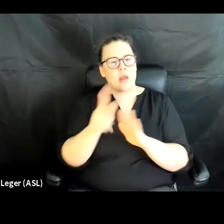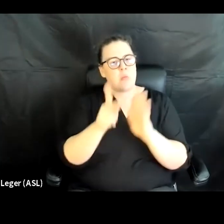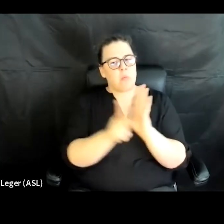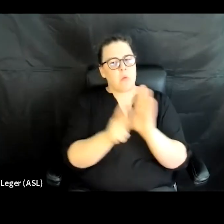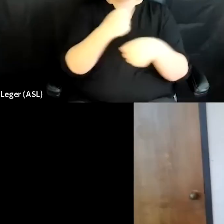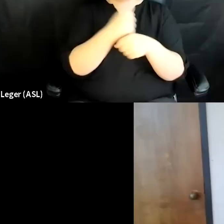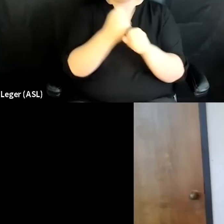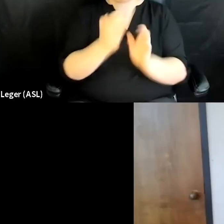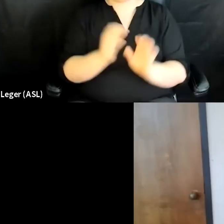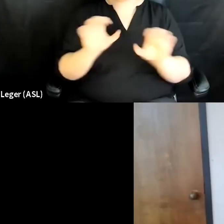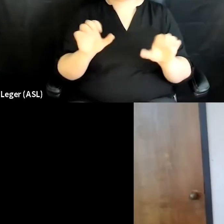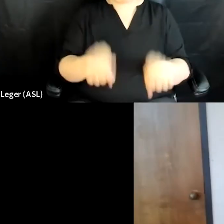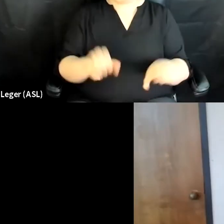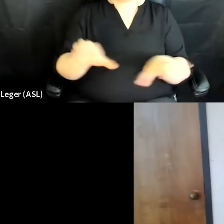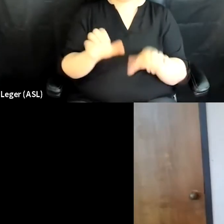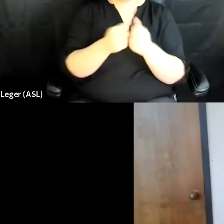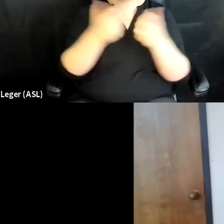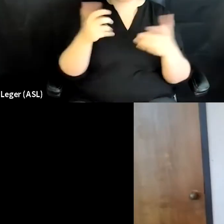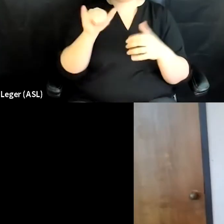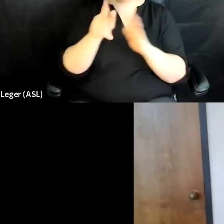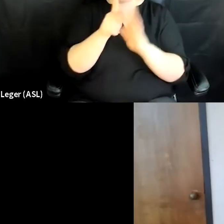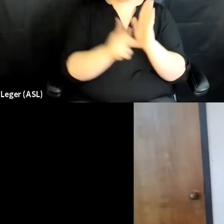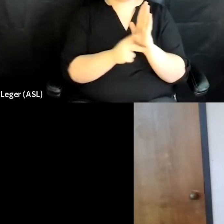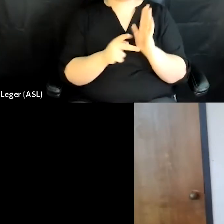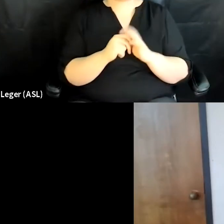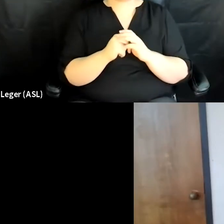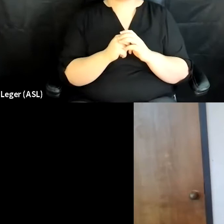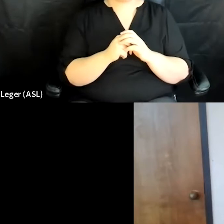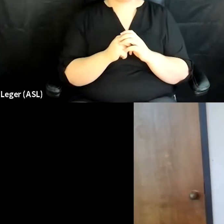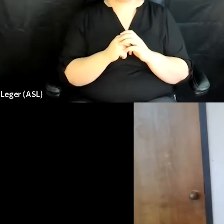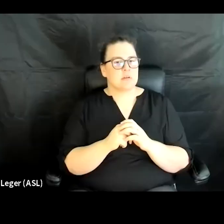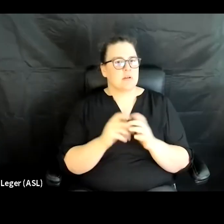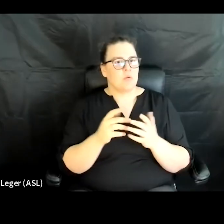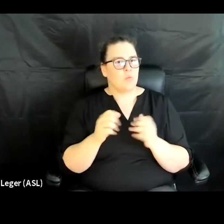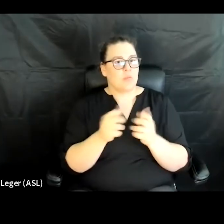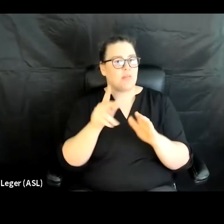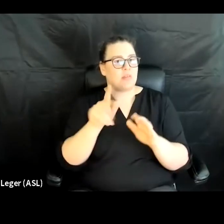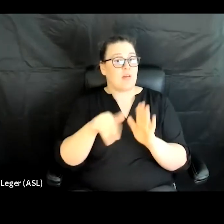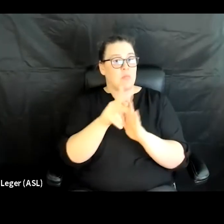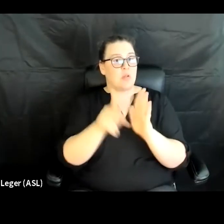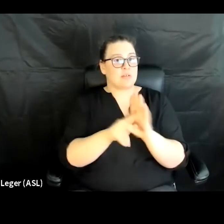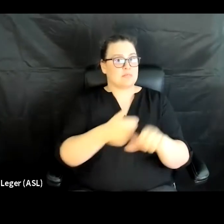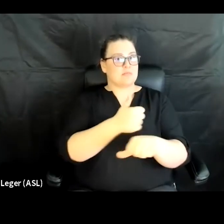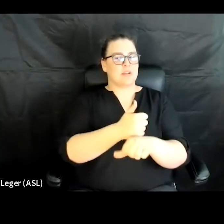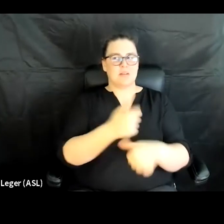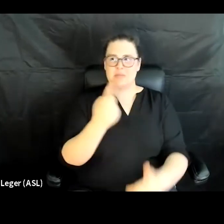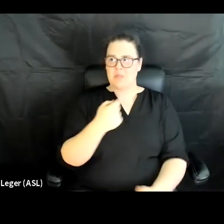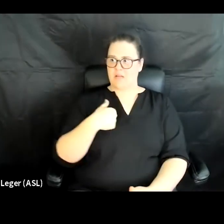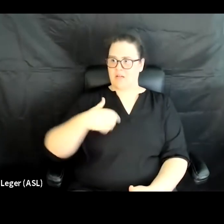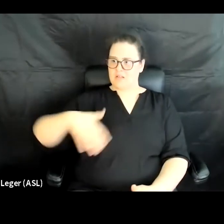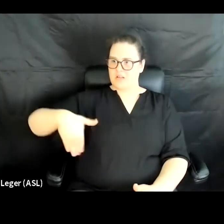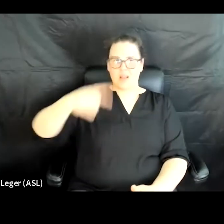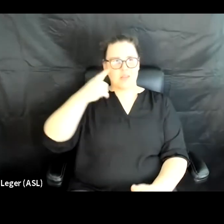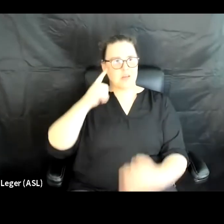and employers can do without the policy as even being in place. That's something that I hadn't actually thought